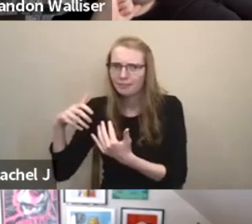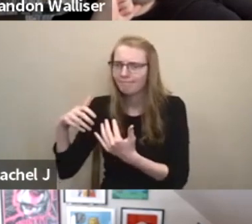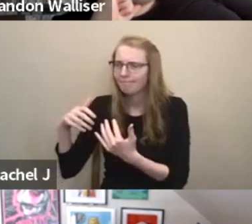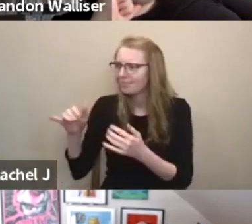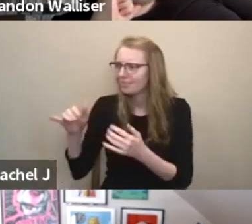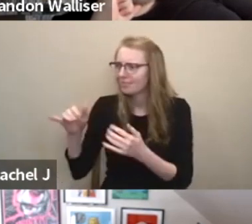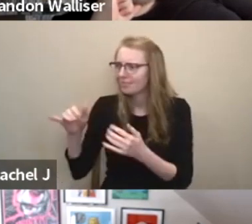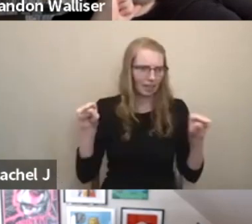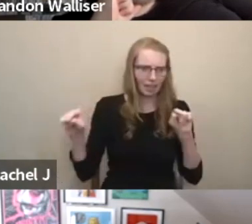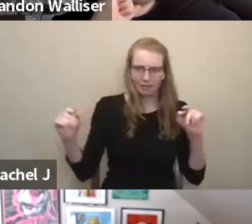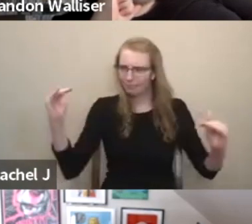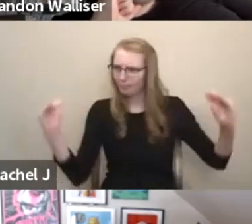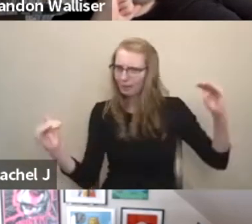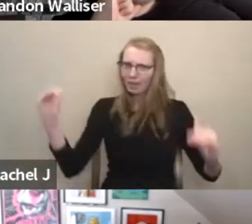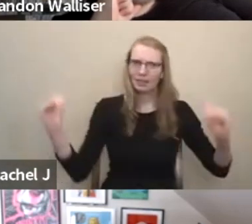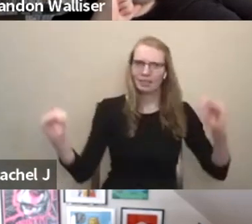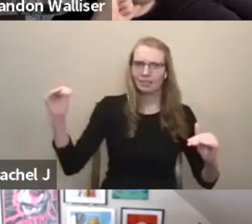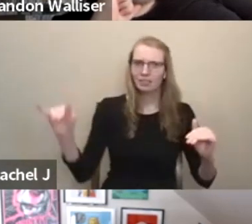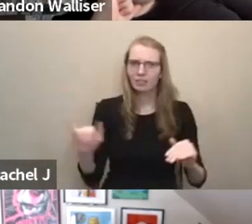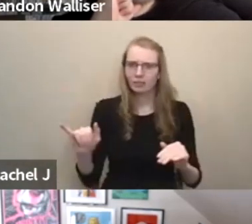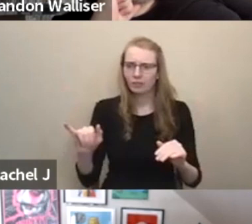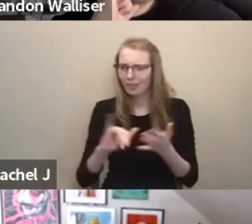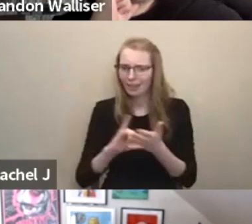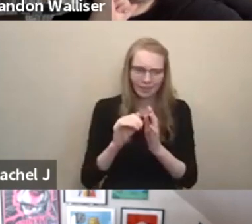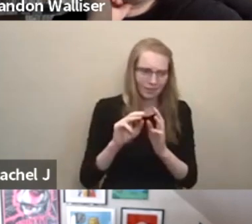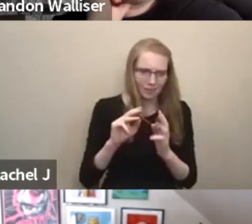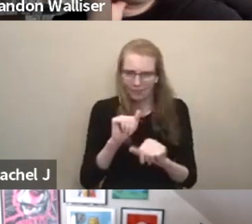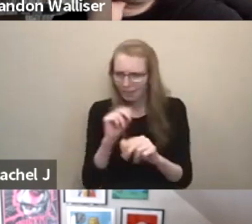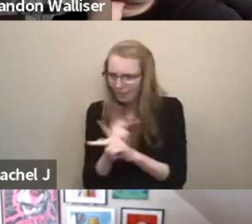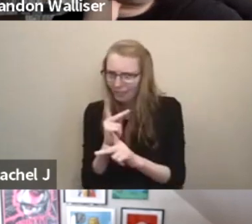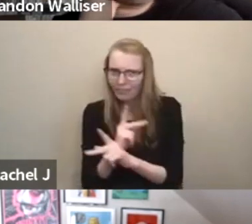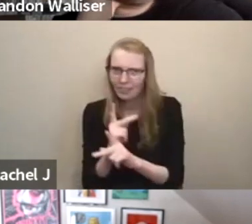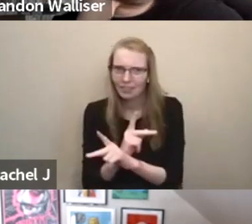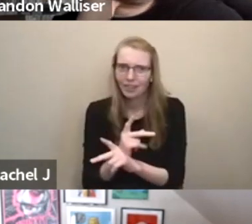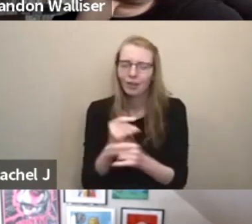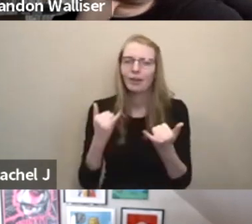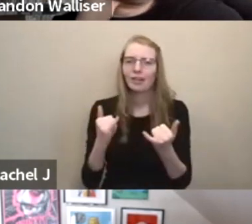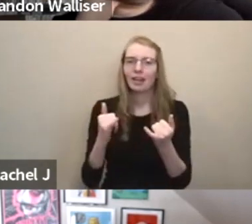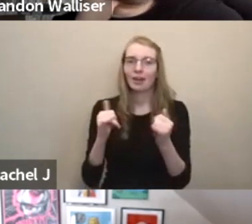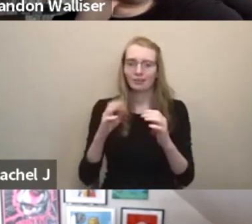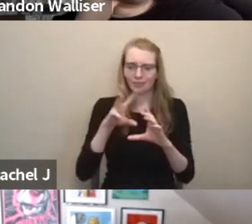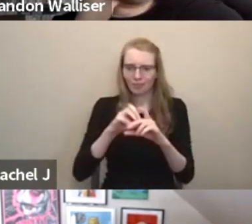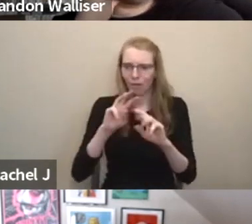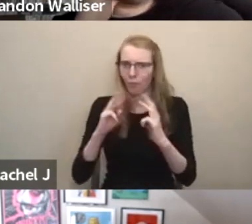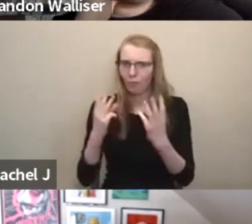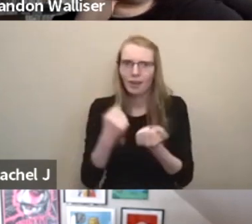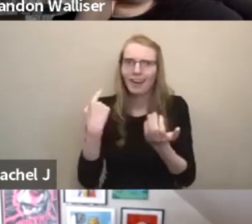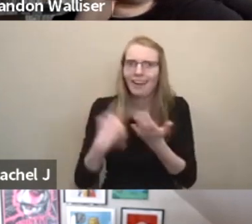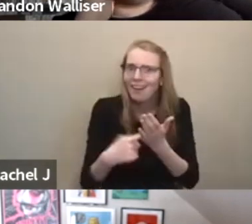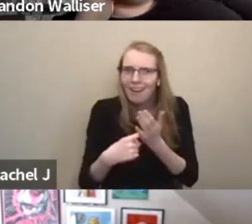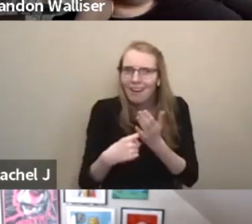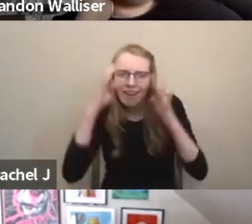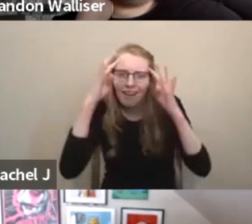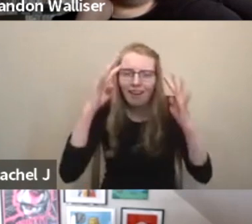Anyway, these are all on my mind. The workshop loop, thank you. The workshop loop. Like, I was also part of the time when, like, Sean Dixon